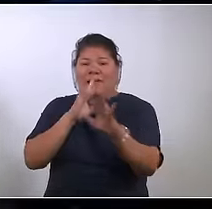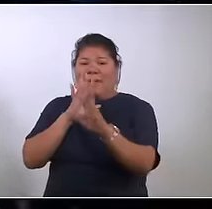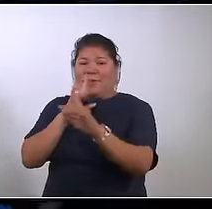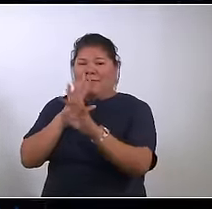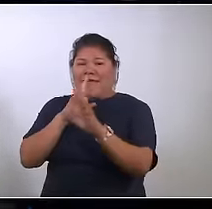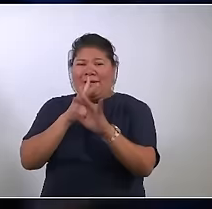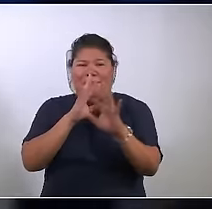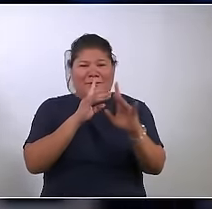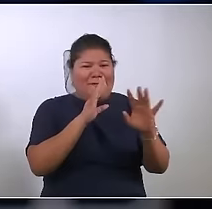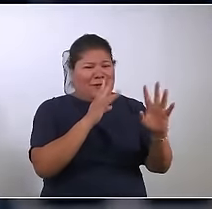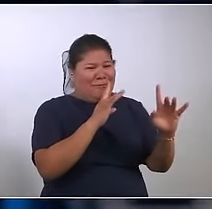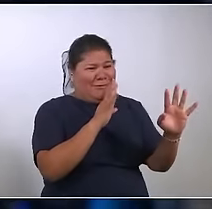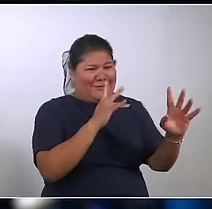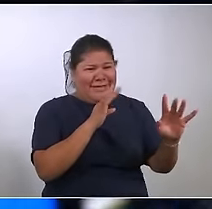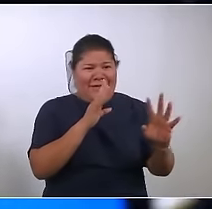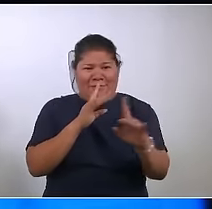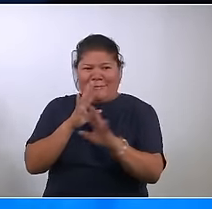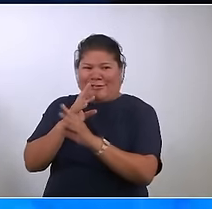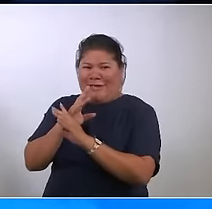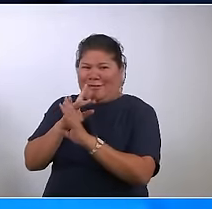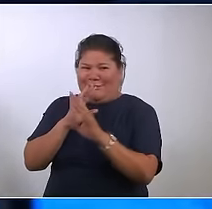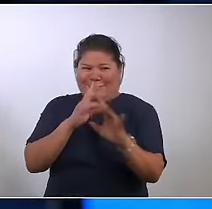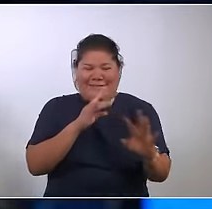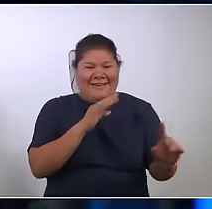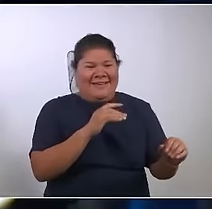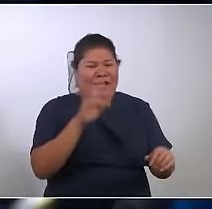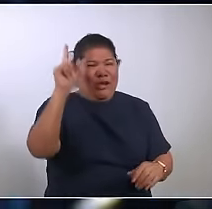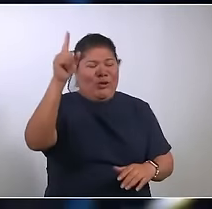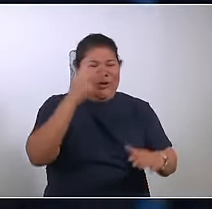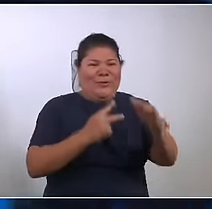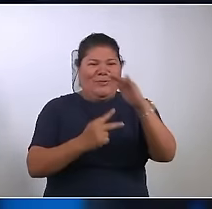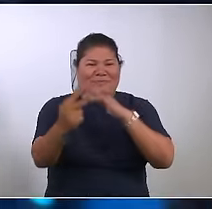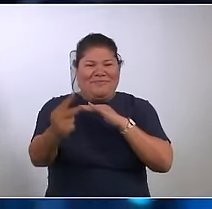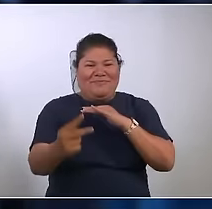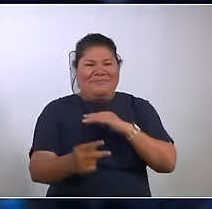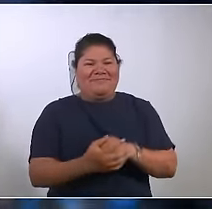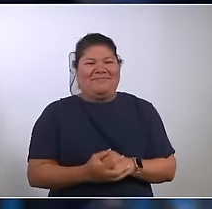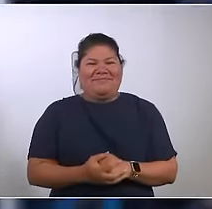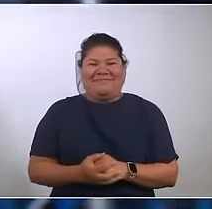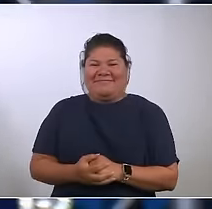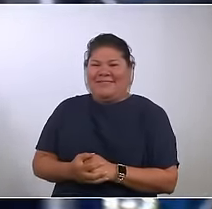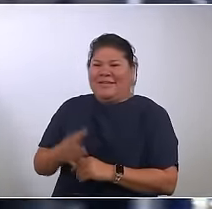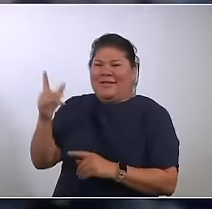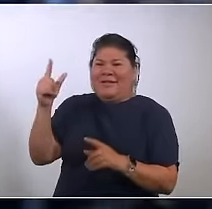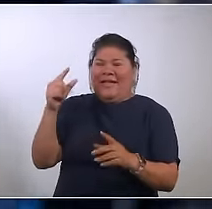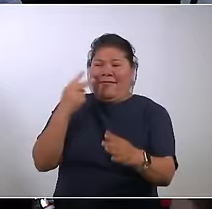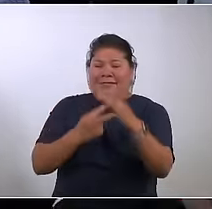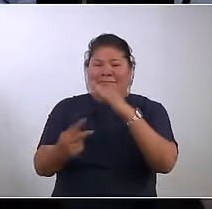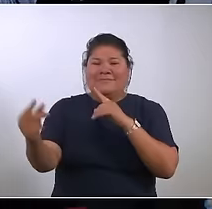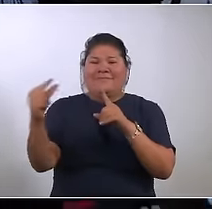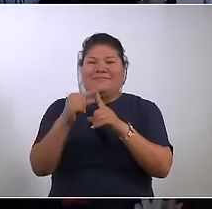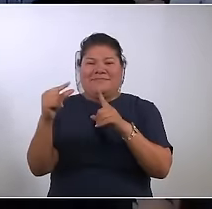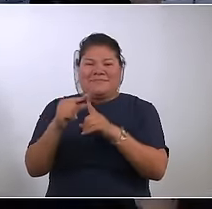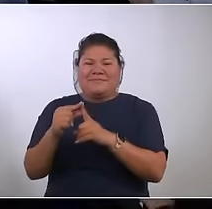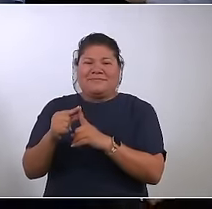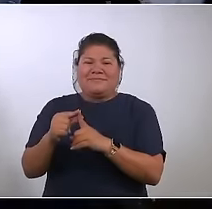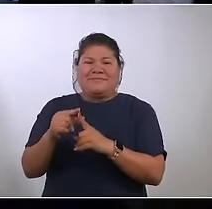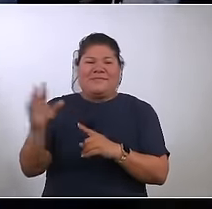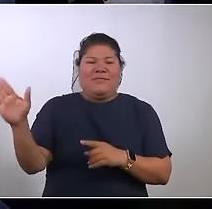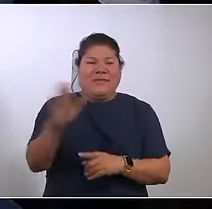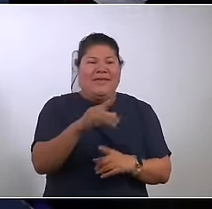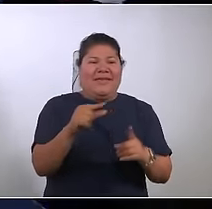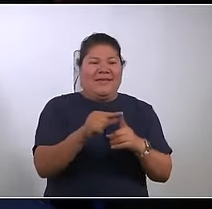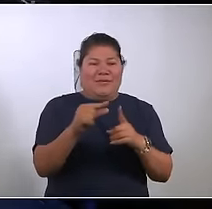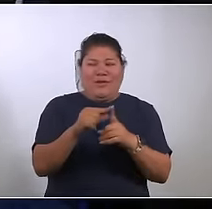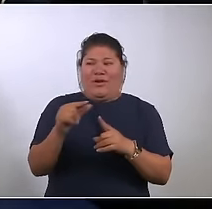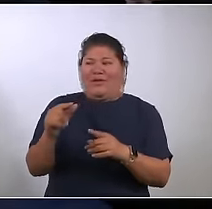shatatara bakayo nete de behata. Tú eres el profeta. Tú tienes la palabra profética. You have the prophetic word. Tú tienes la palabra